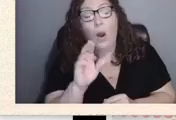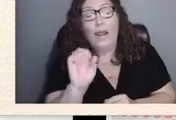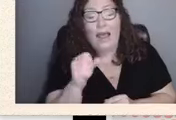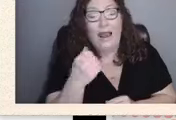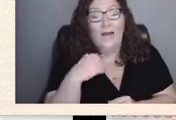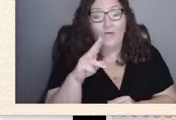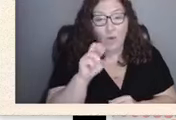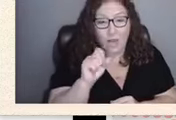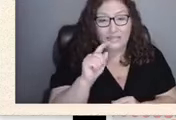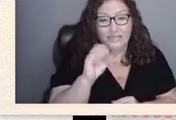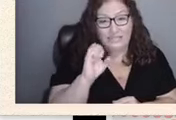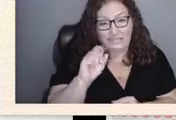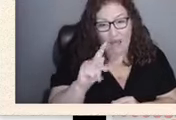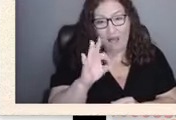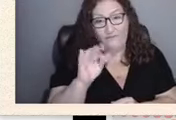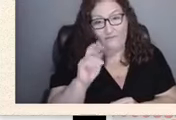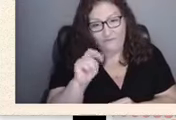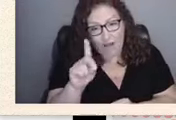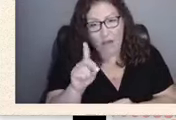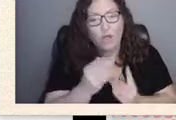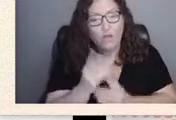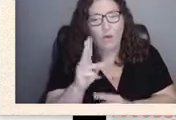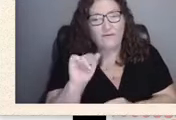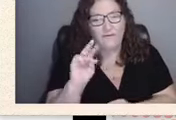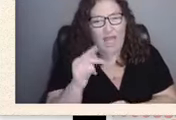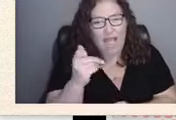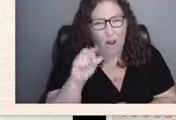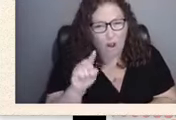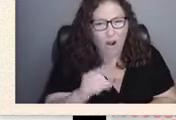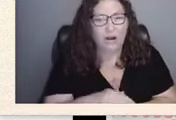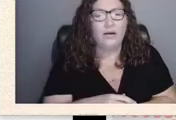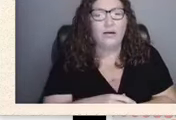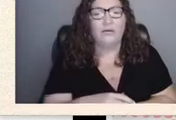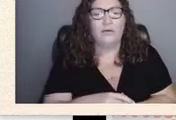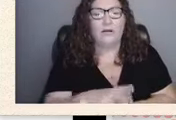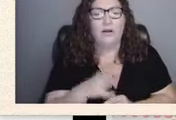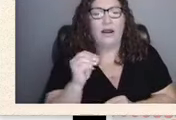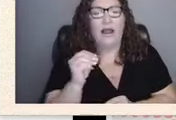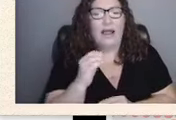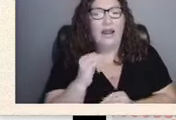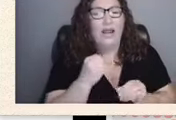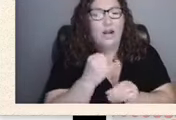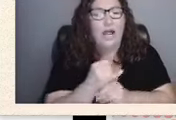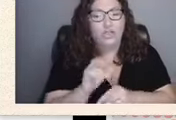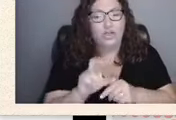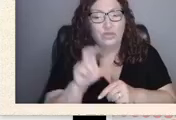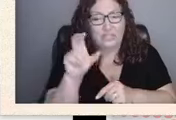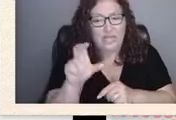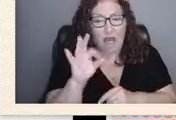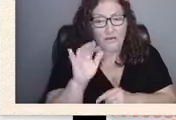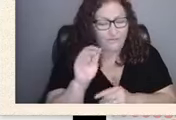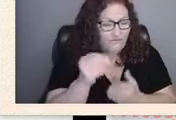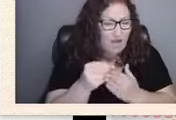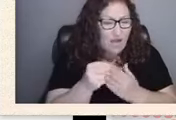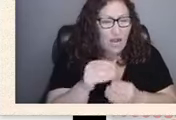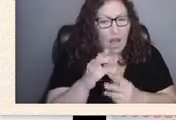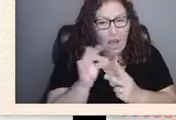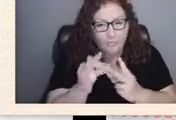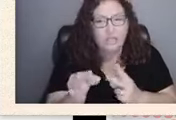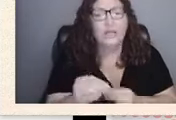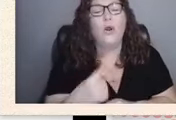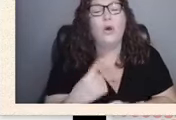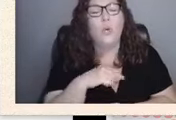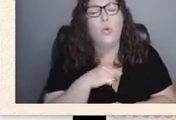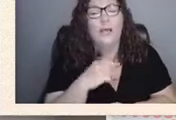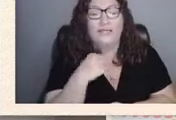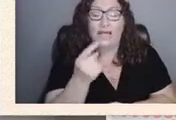bond option through Vanguard, and a BlackRock option through International Stock Fund option. And so we usually tell people,